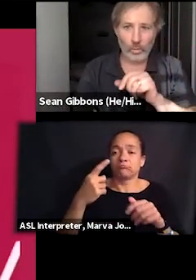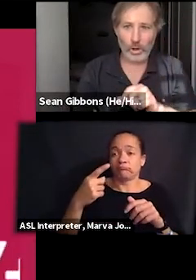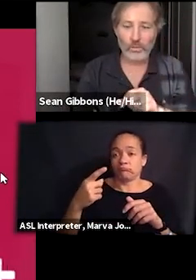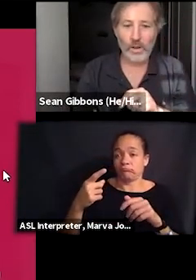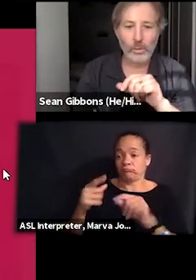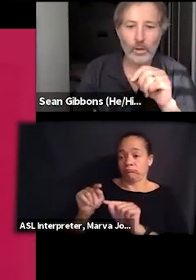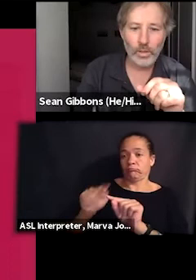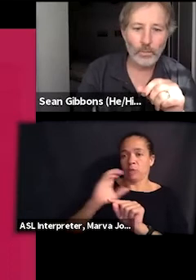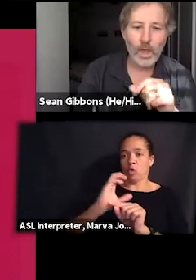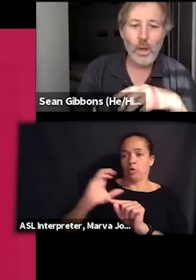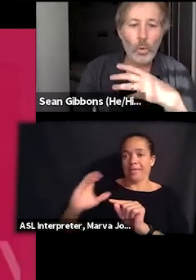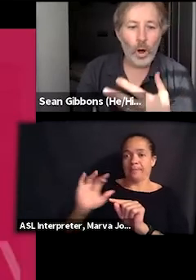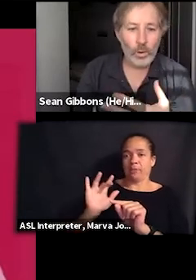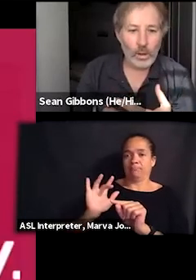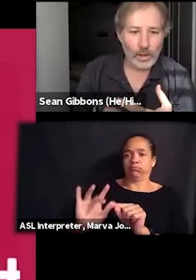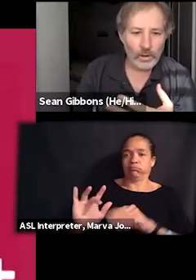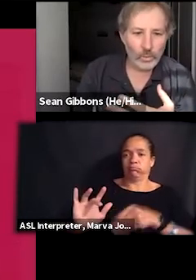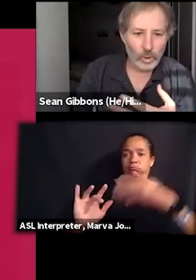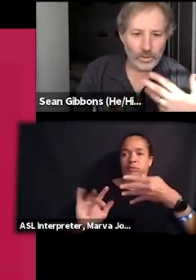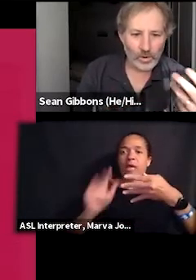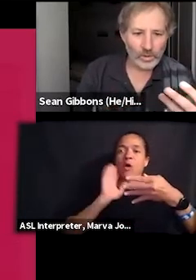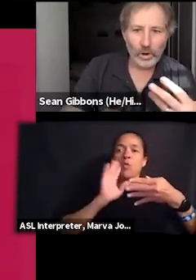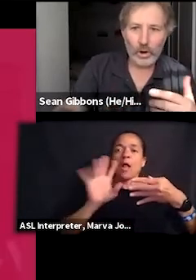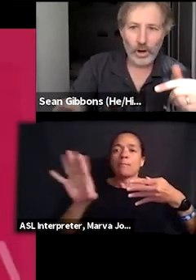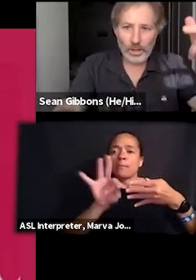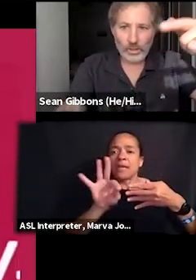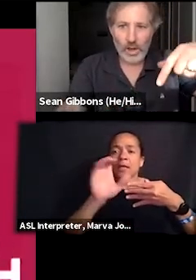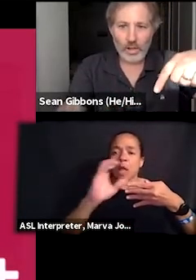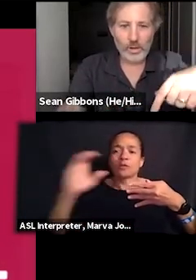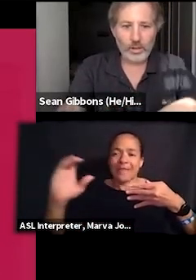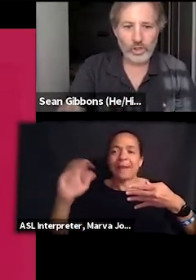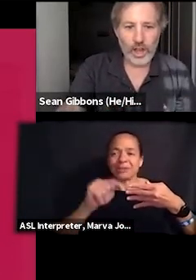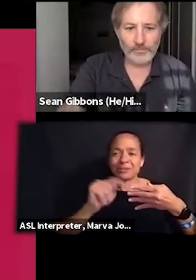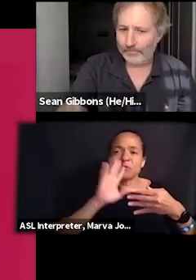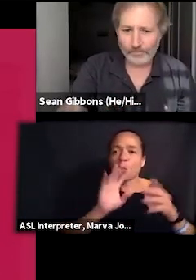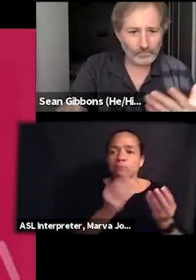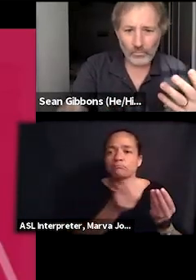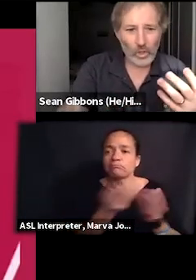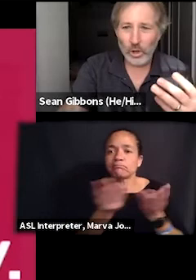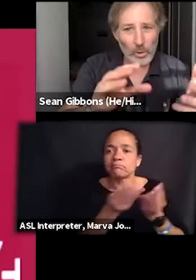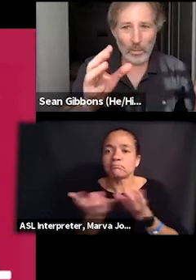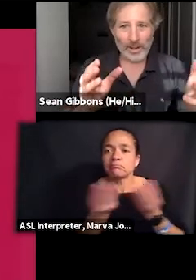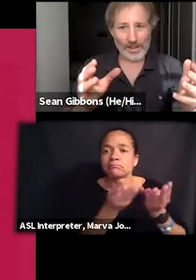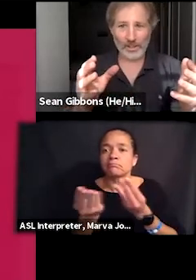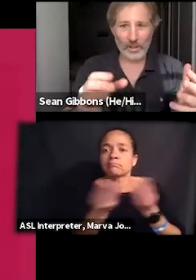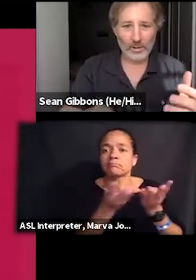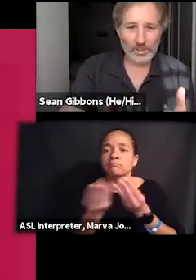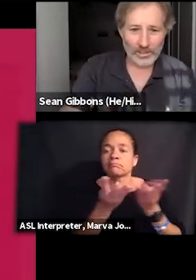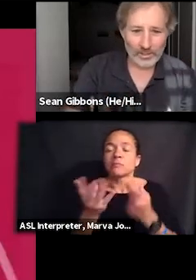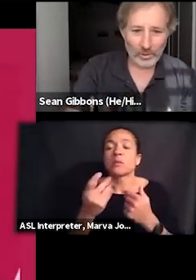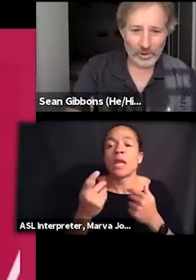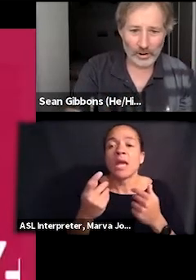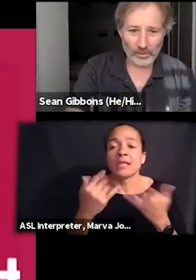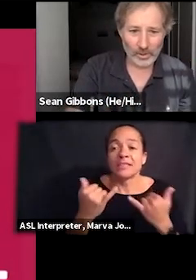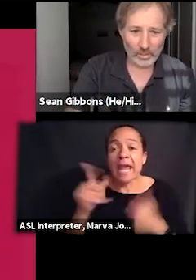open. You're welcome to follow along there. But while we're coming into the room, and folks still are, let's go ahead and go into the chat. You know what I'm about to ask you to do, because this